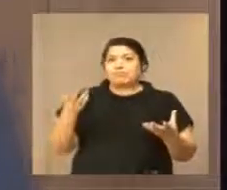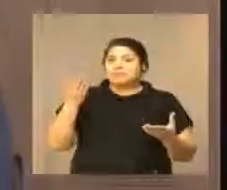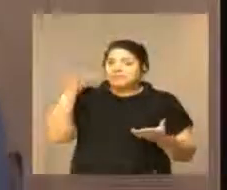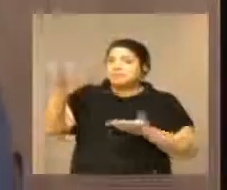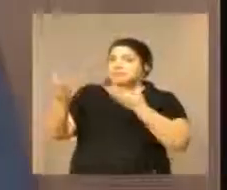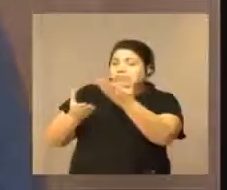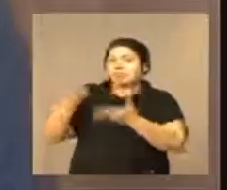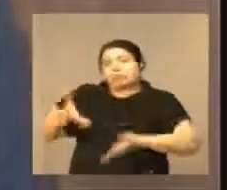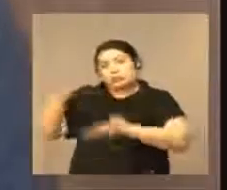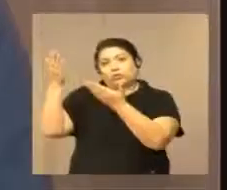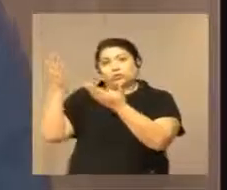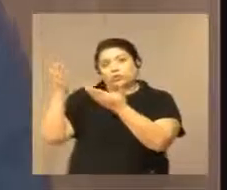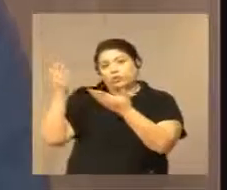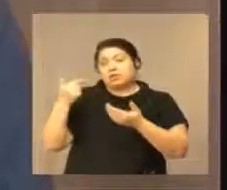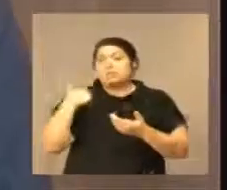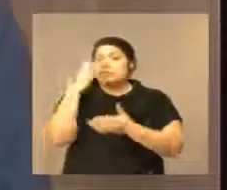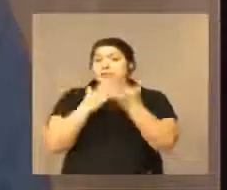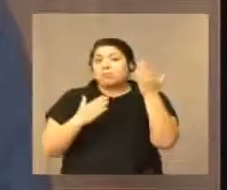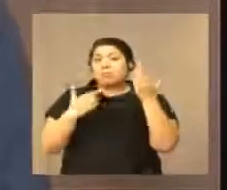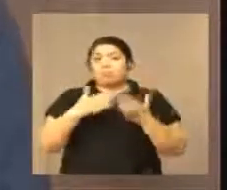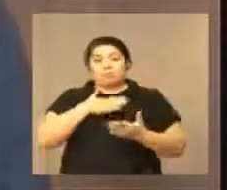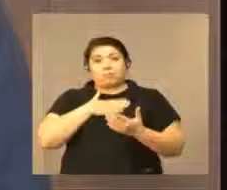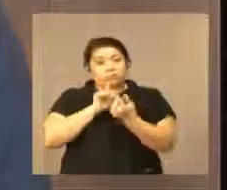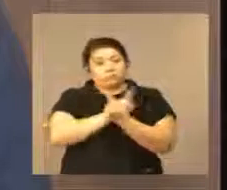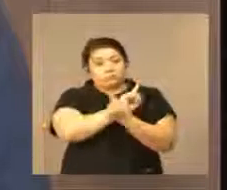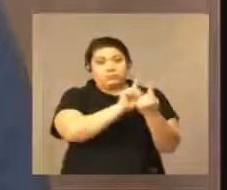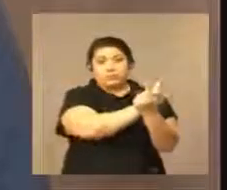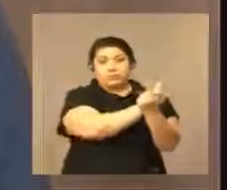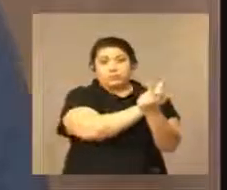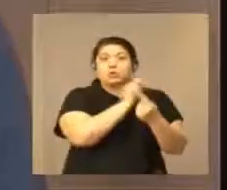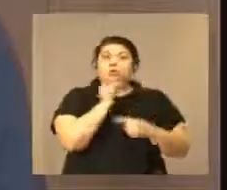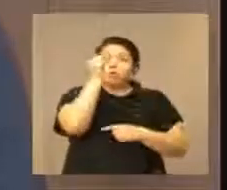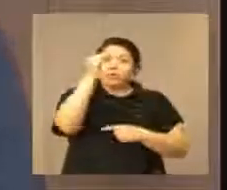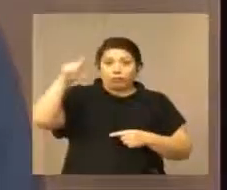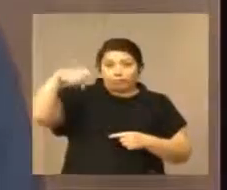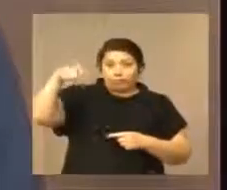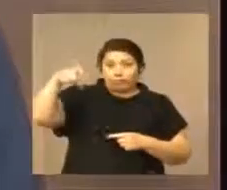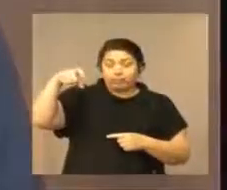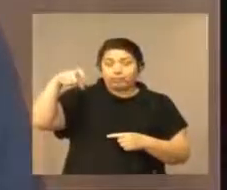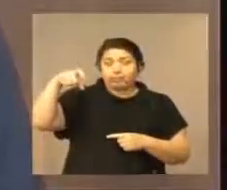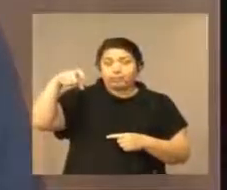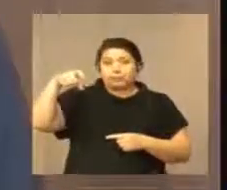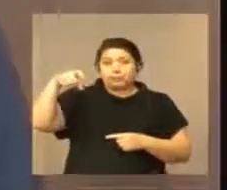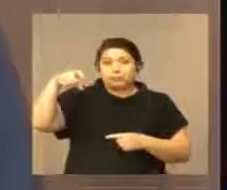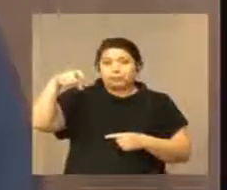And with some folks that I work with in northern Quebec,